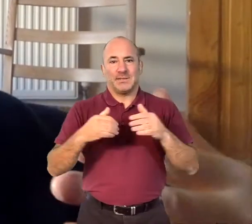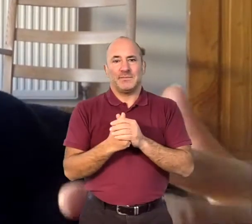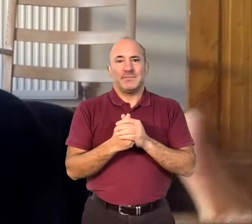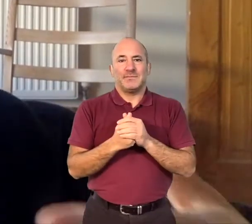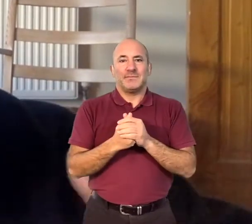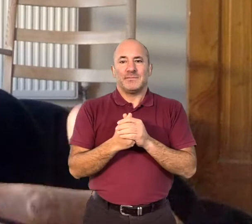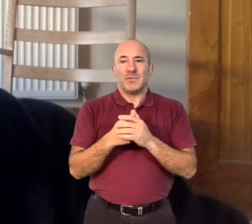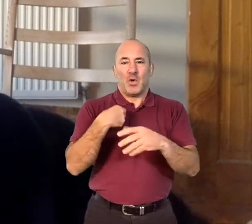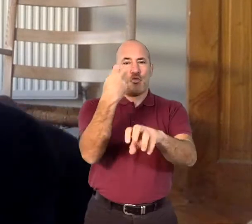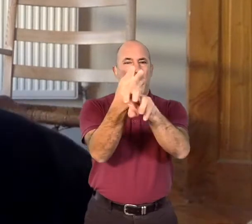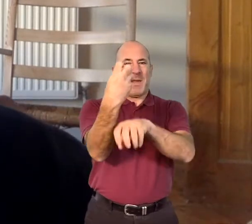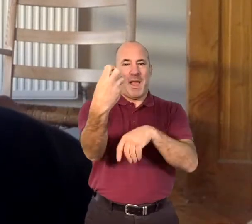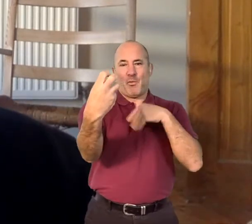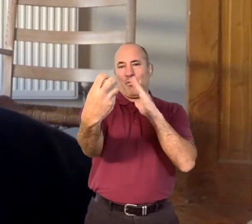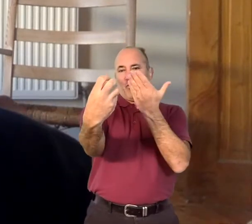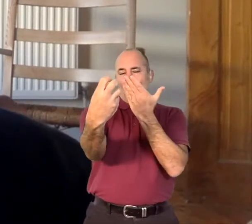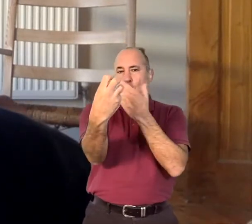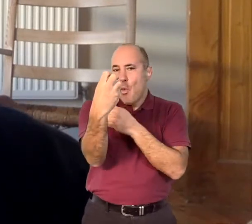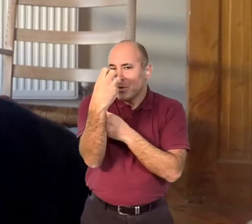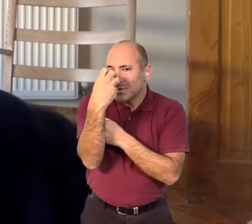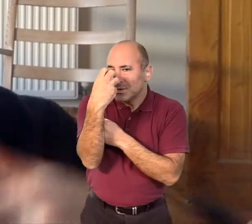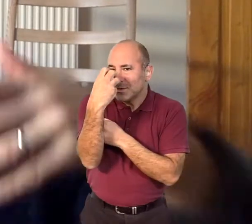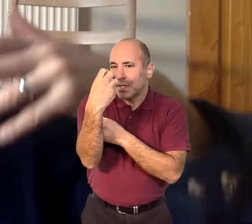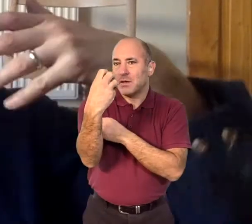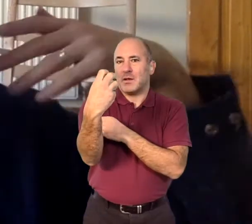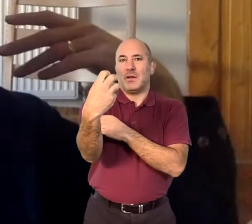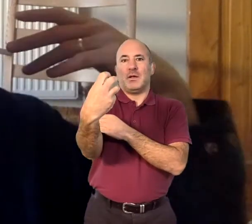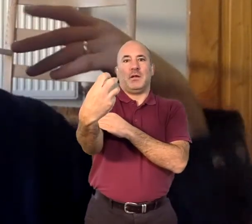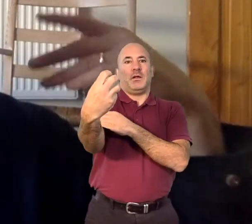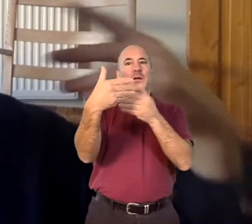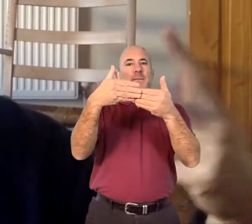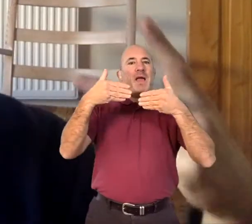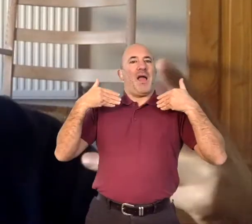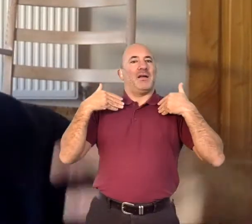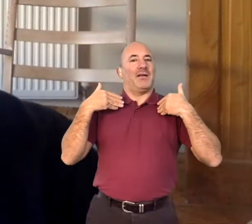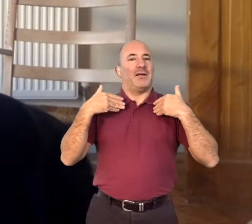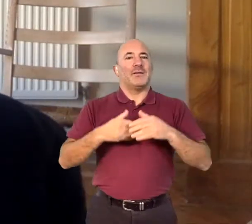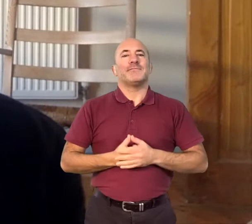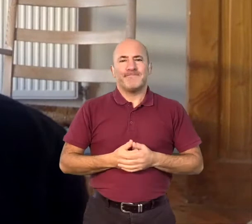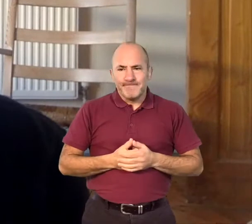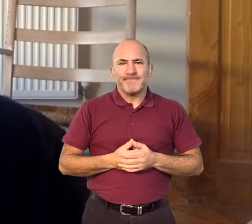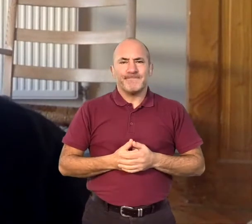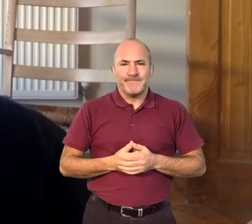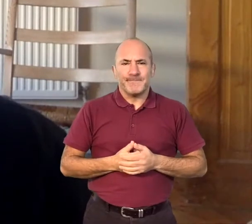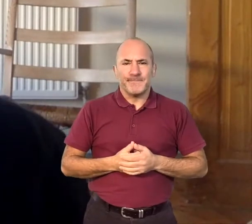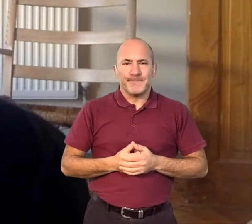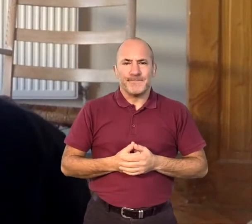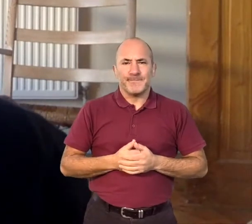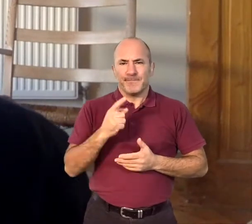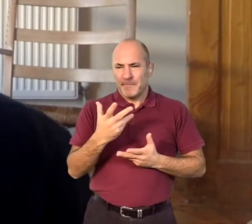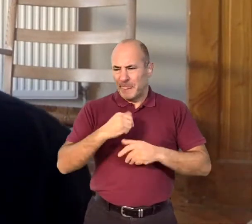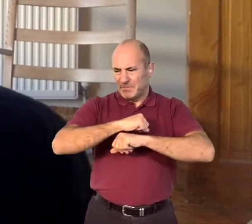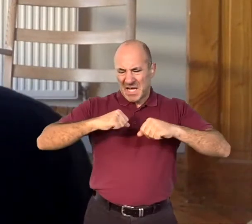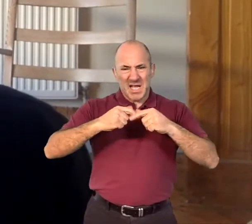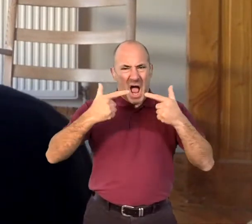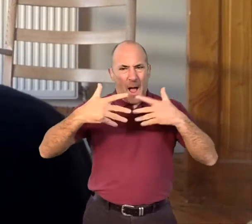going to start off close to our webcams, and then we're going to move further back. And let me just